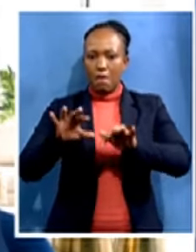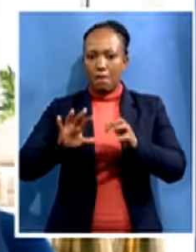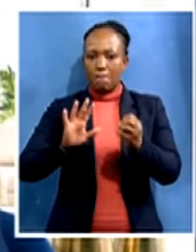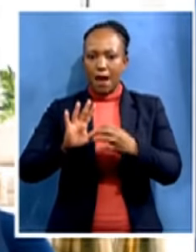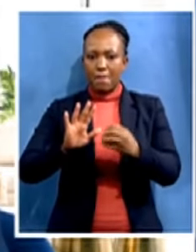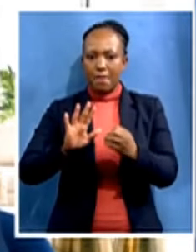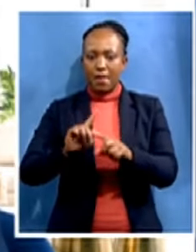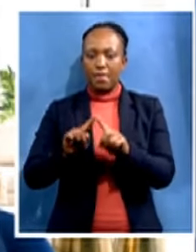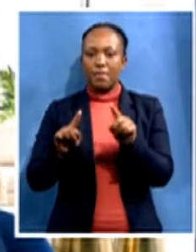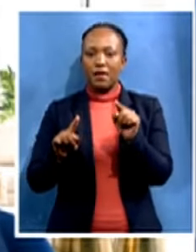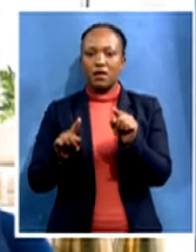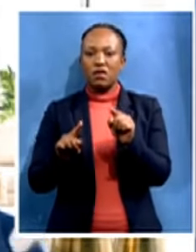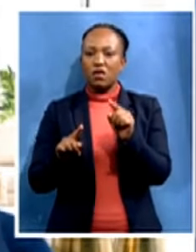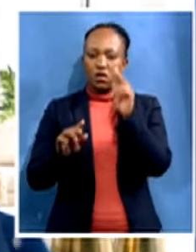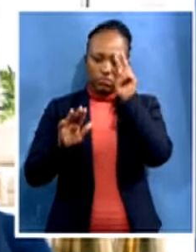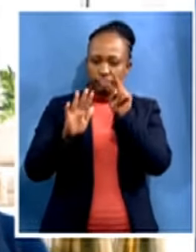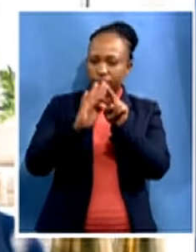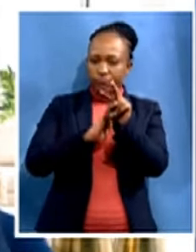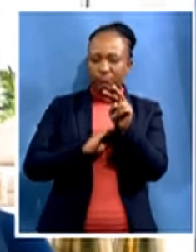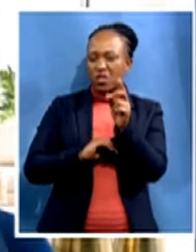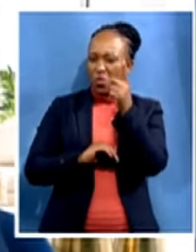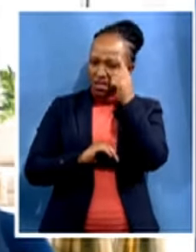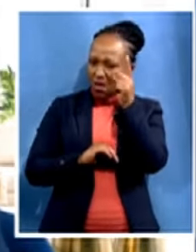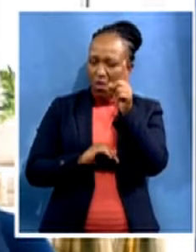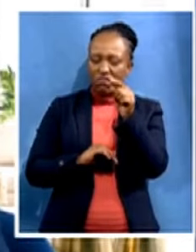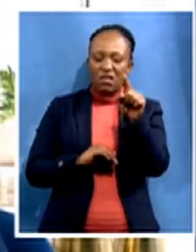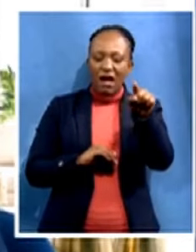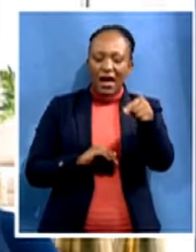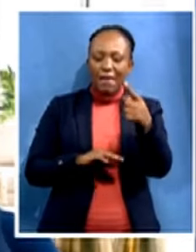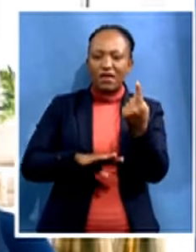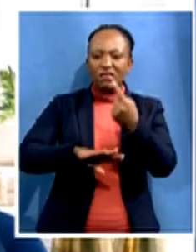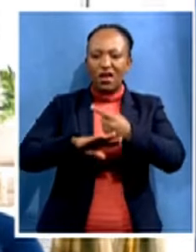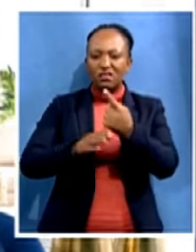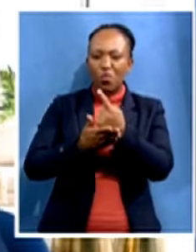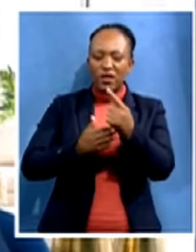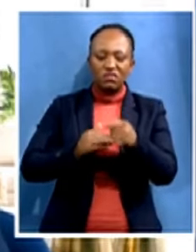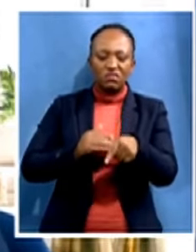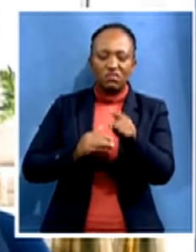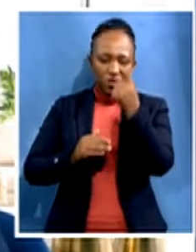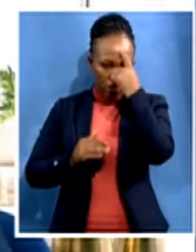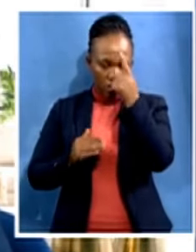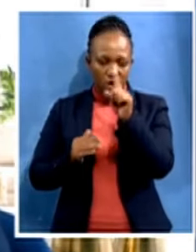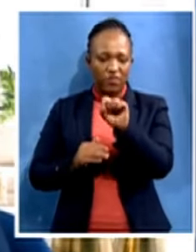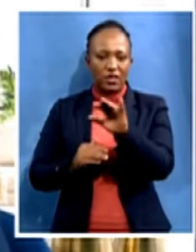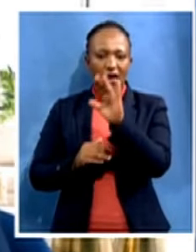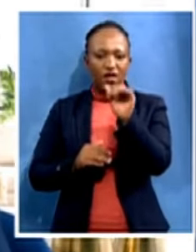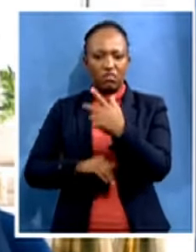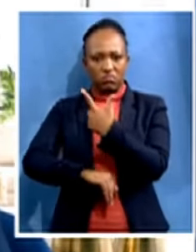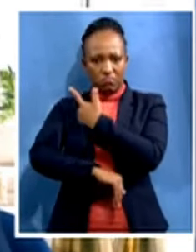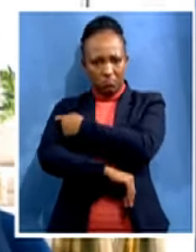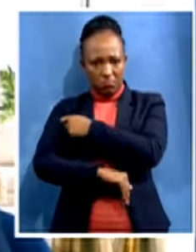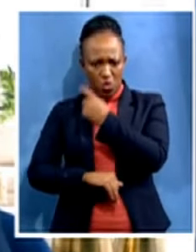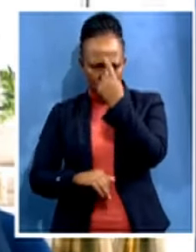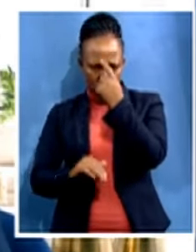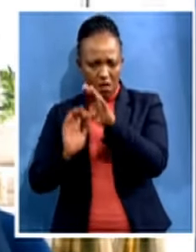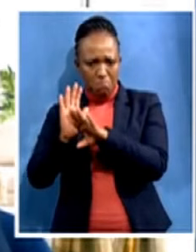days and weeks in terms of South Africa's rollout process? Will it pick up, or are there still challenges to deal